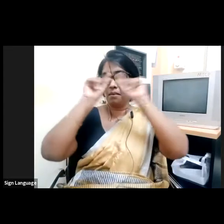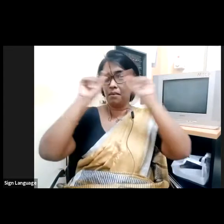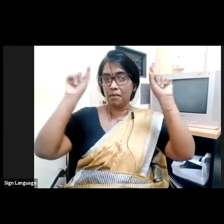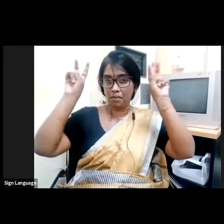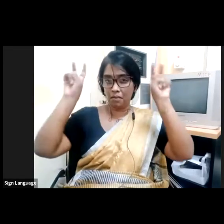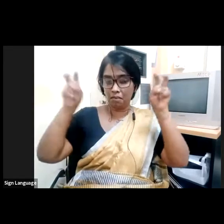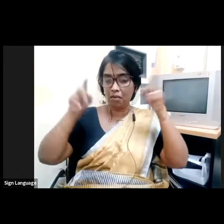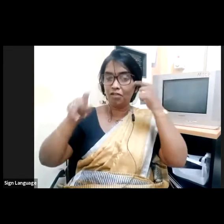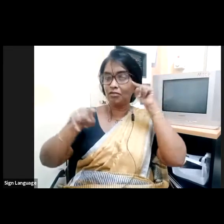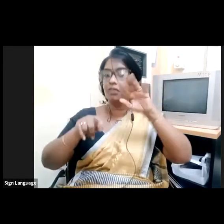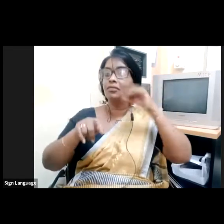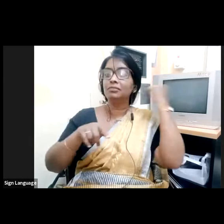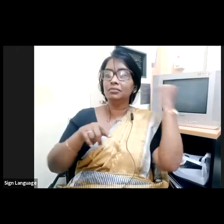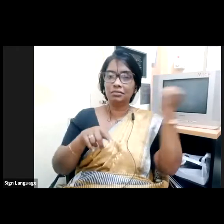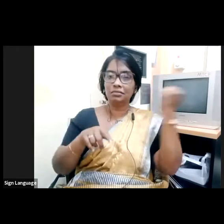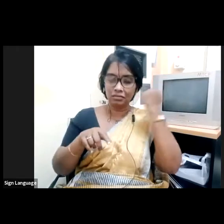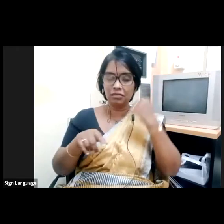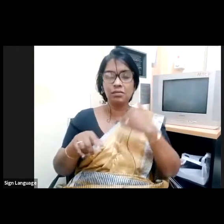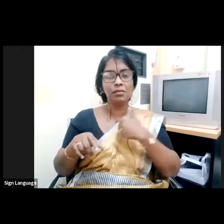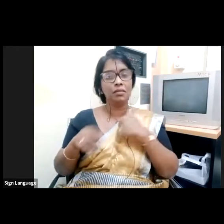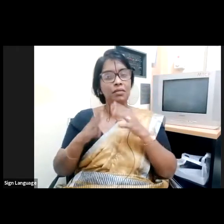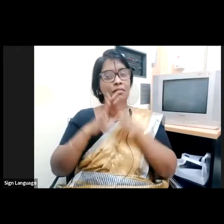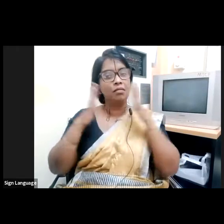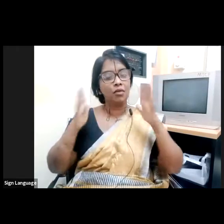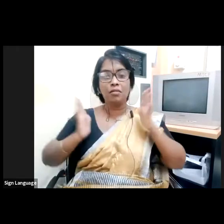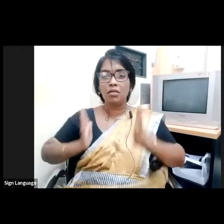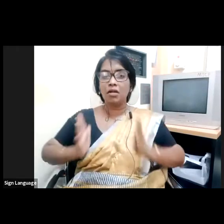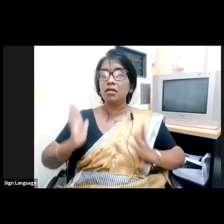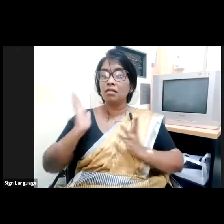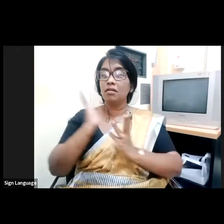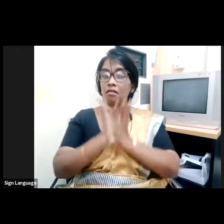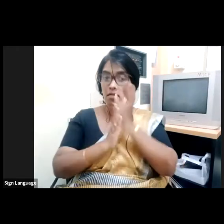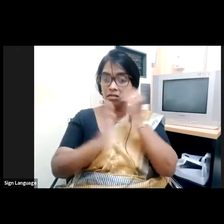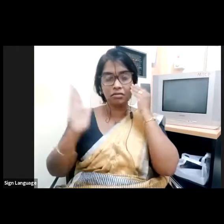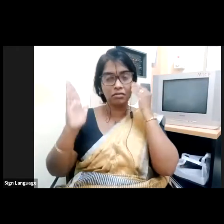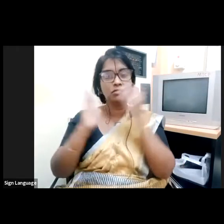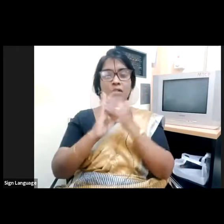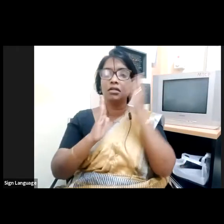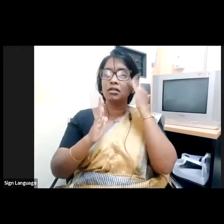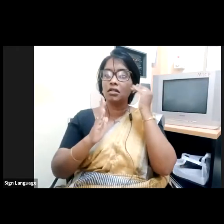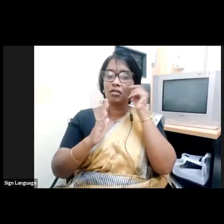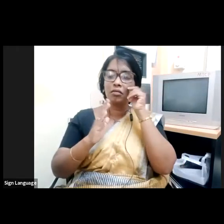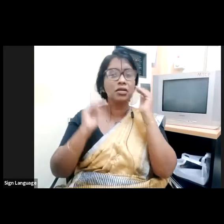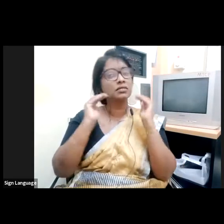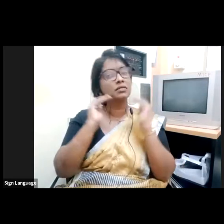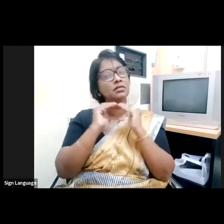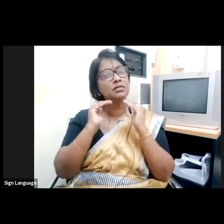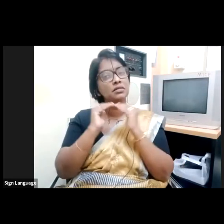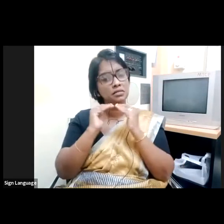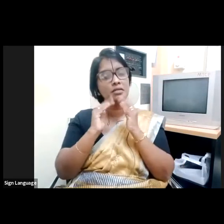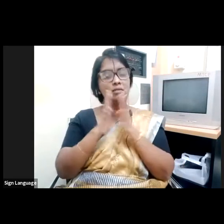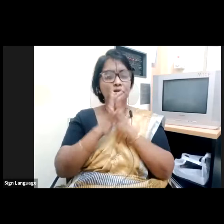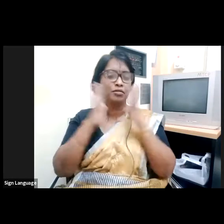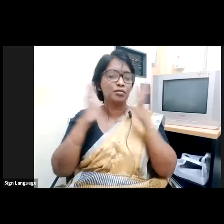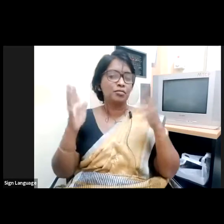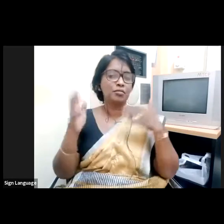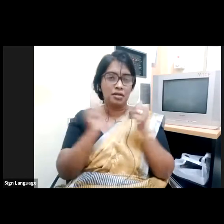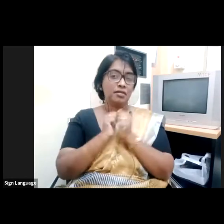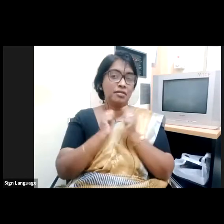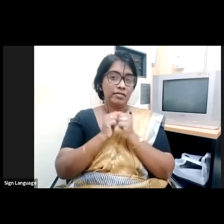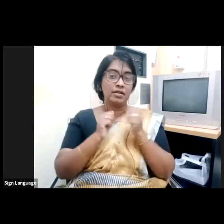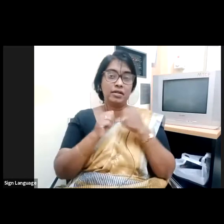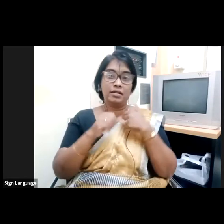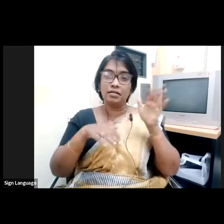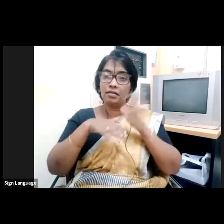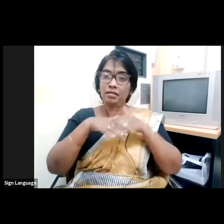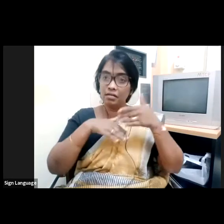very area of gender inequalities today. This is something that impacts half the world population, and the other half,